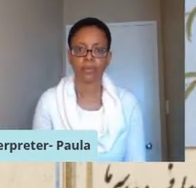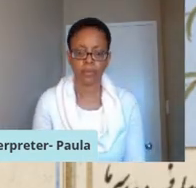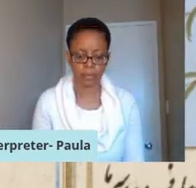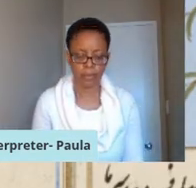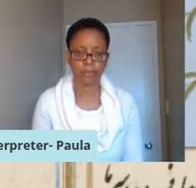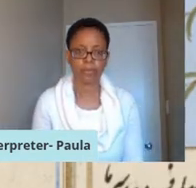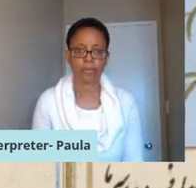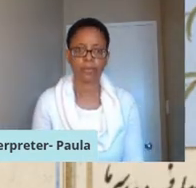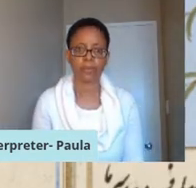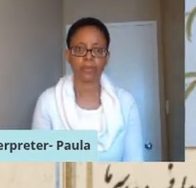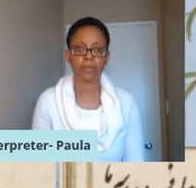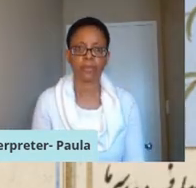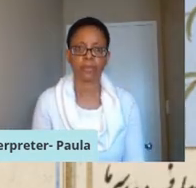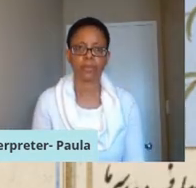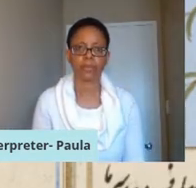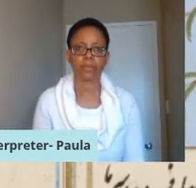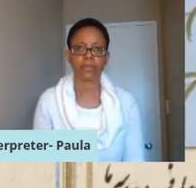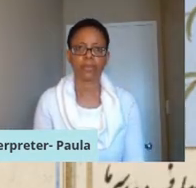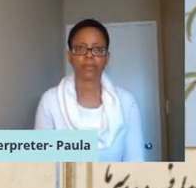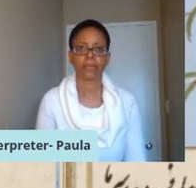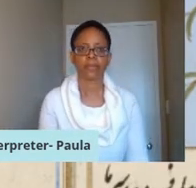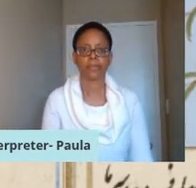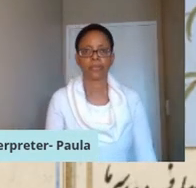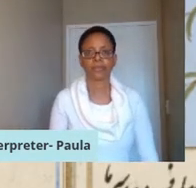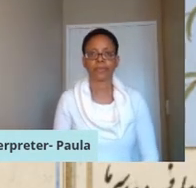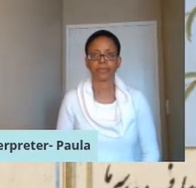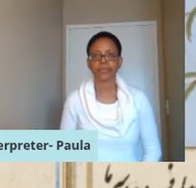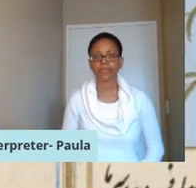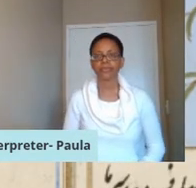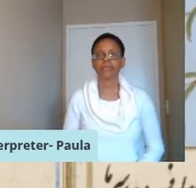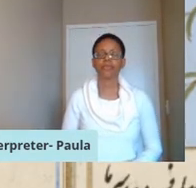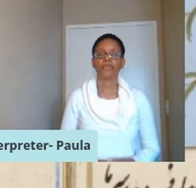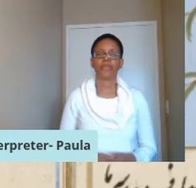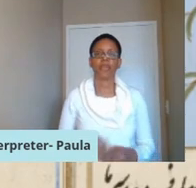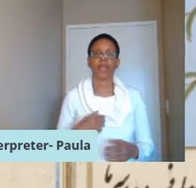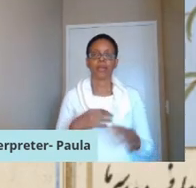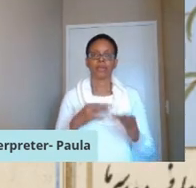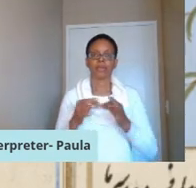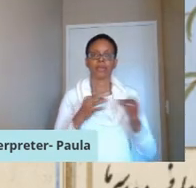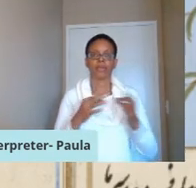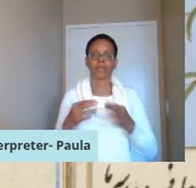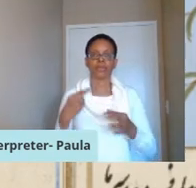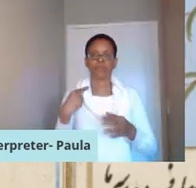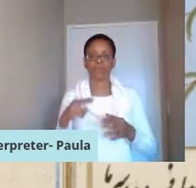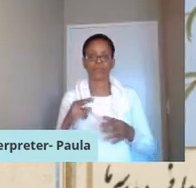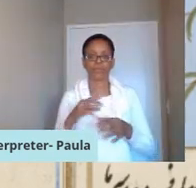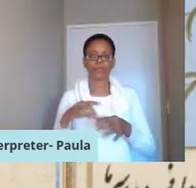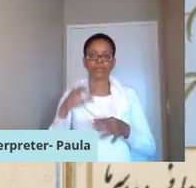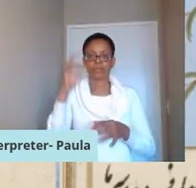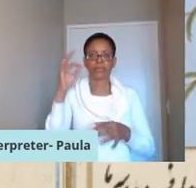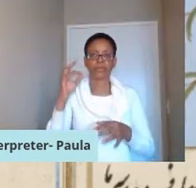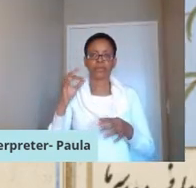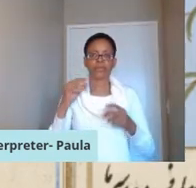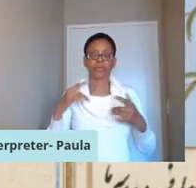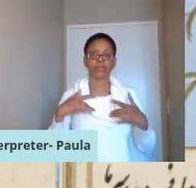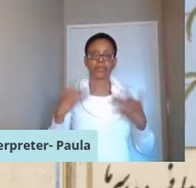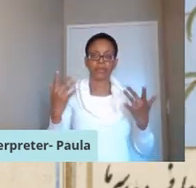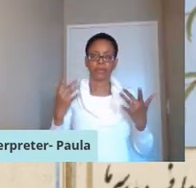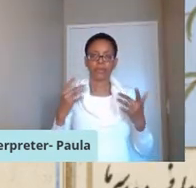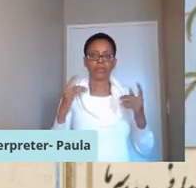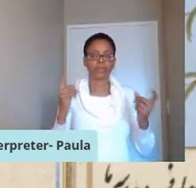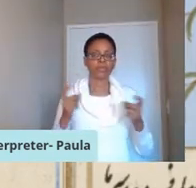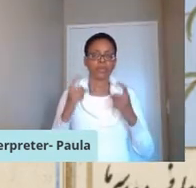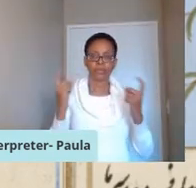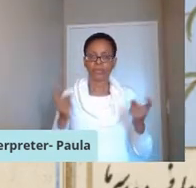Muslim Response to COVID-19. I'm going to talk about the religious and spiritual ceremonies we